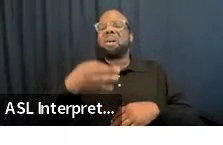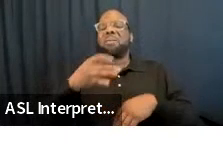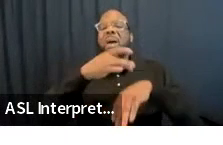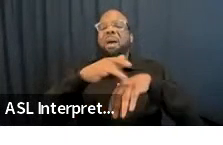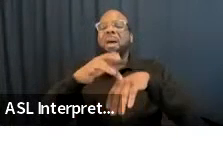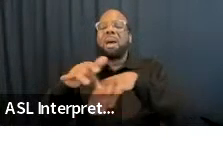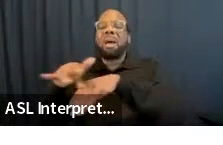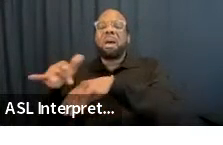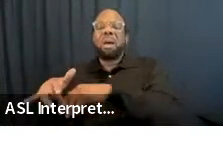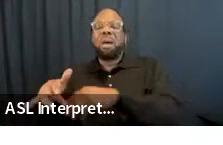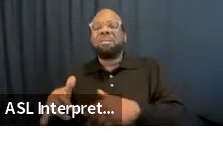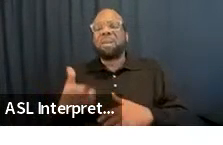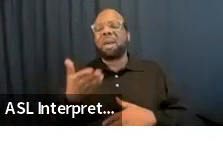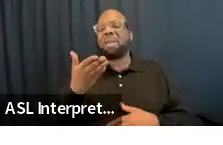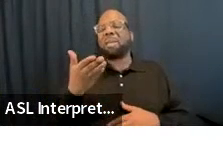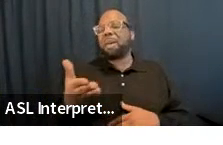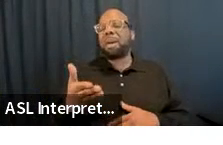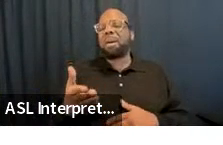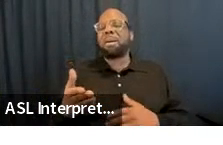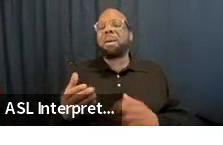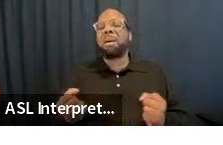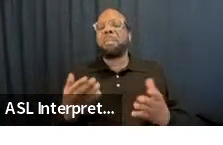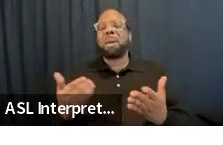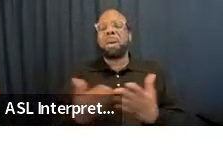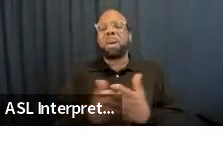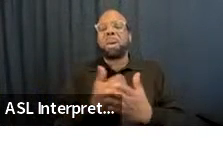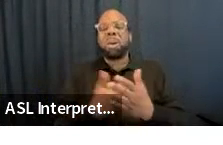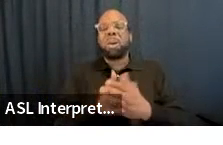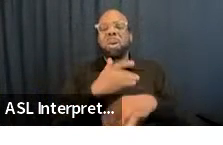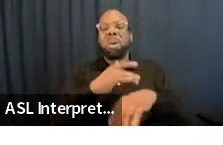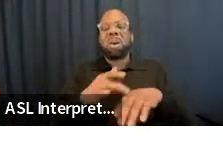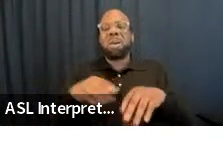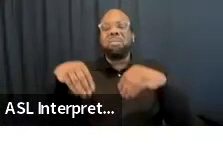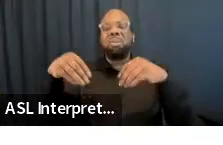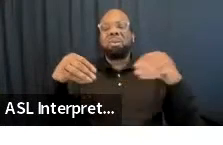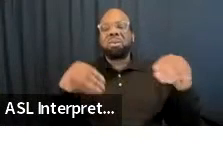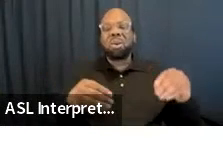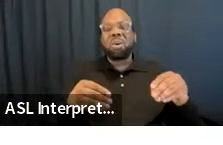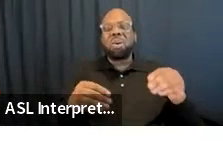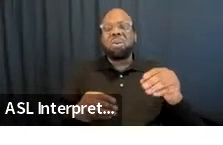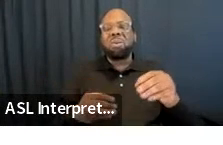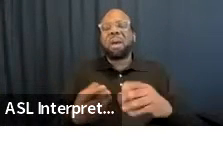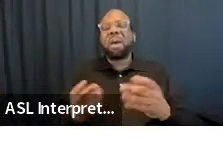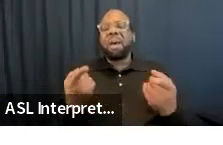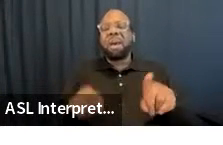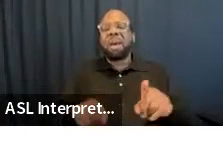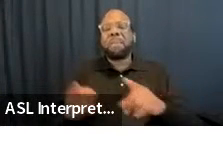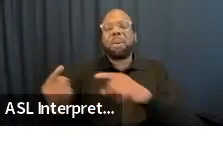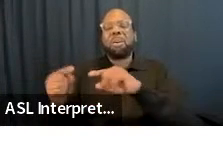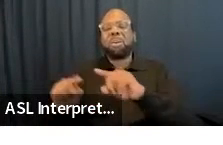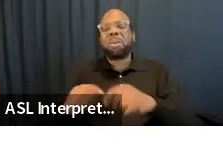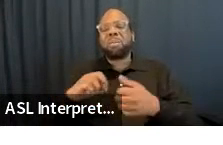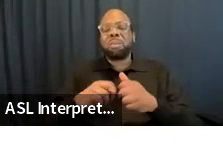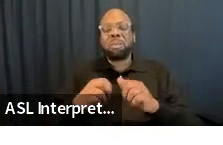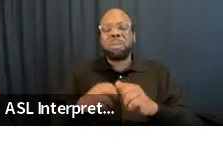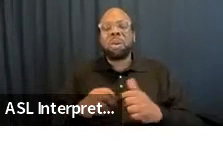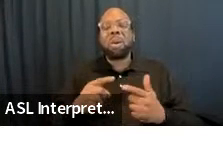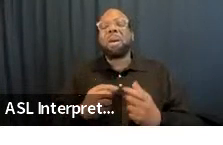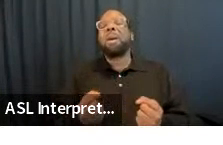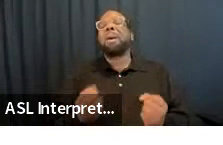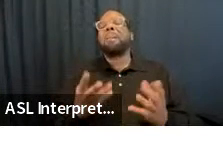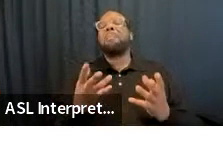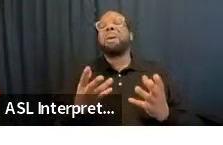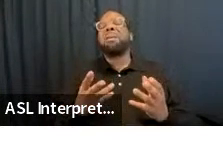our retail corridors. And many new vacancies arose during the crisis. And while some commercial corridors have bounced back from the